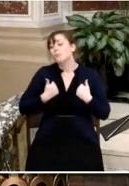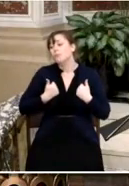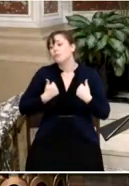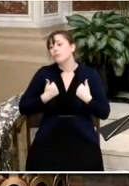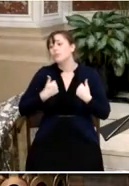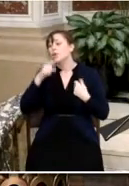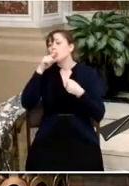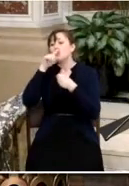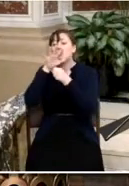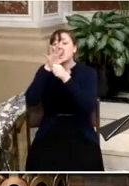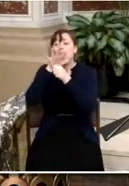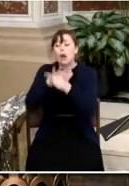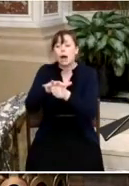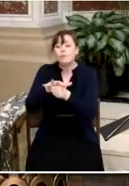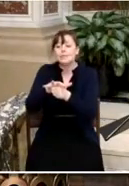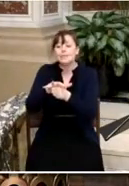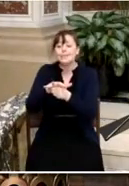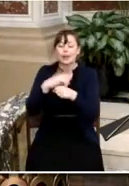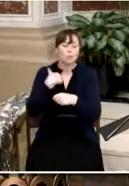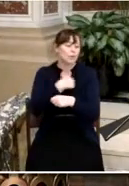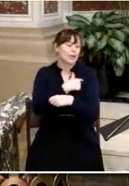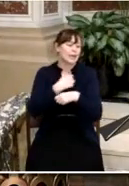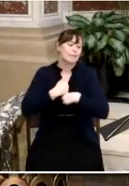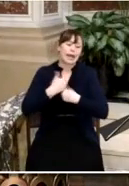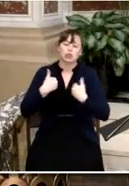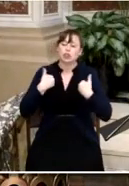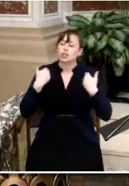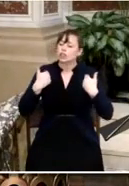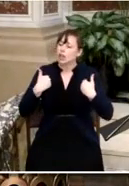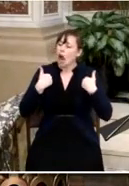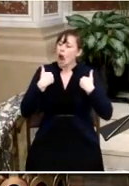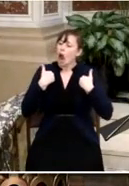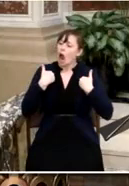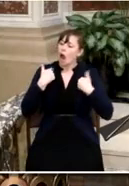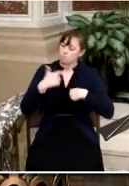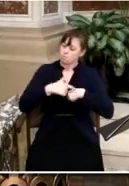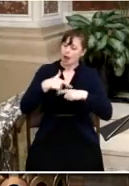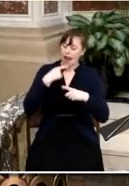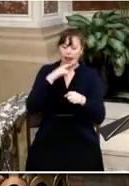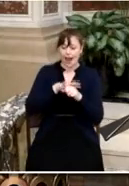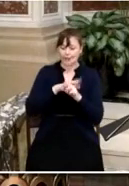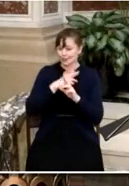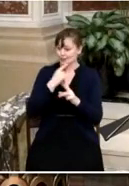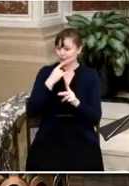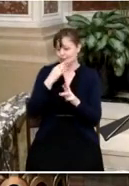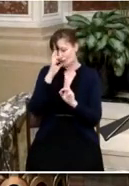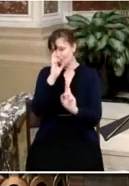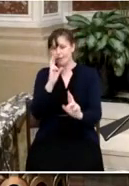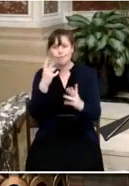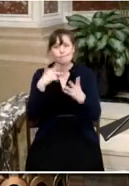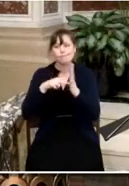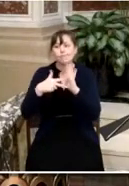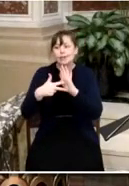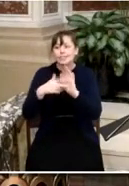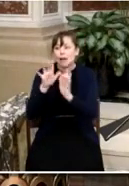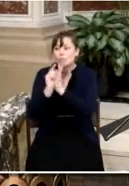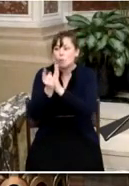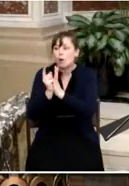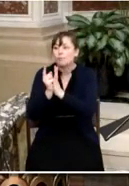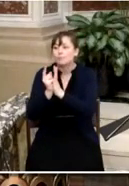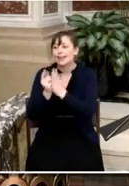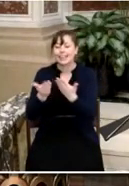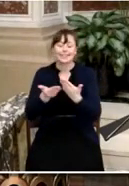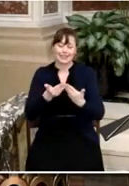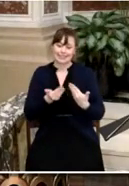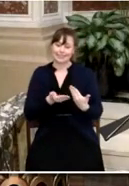Promises made during adolescence, as solemn as they may be at that moment, are